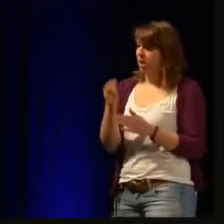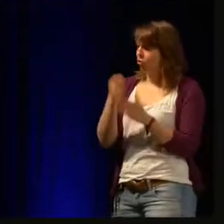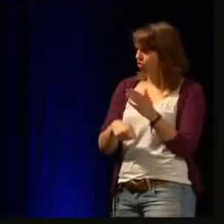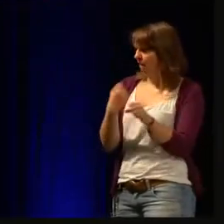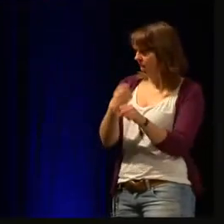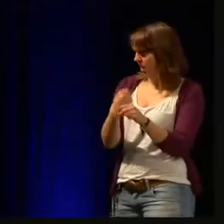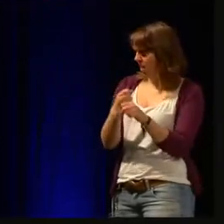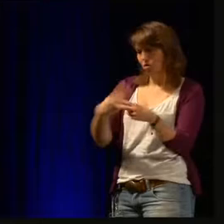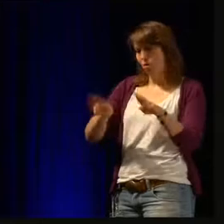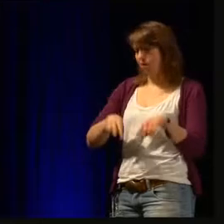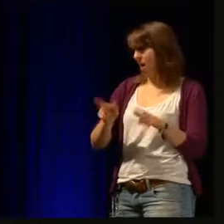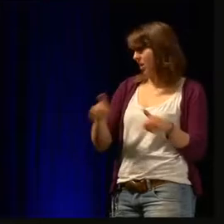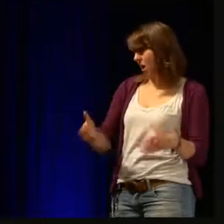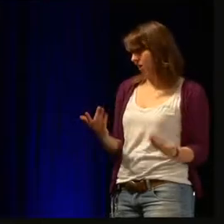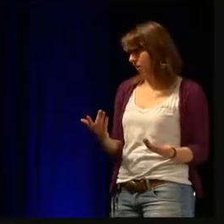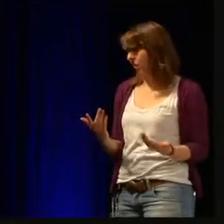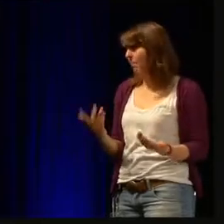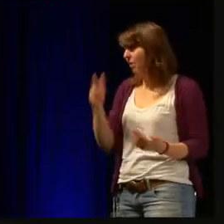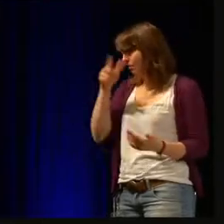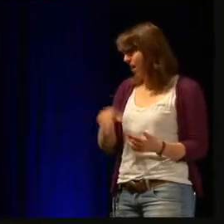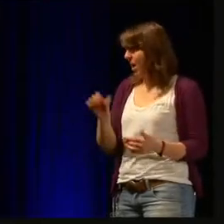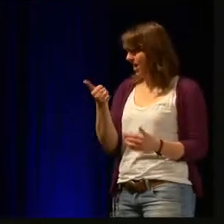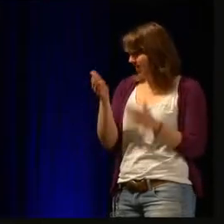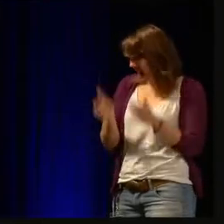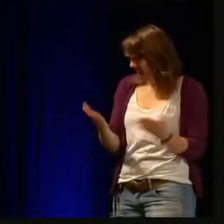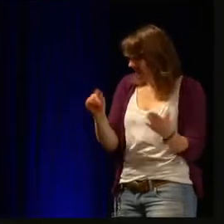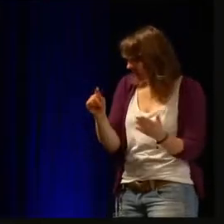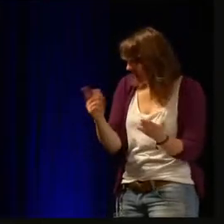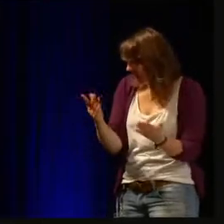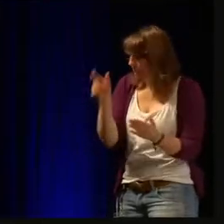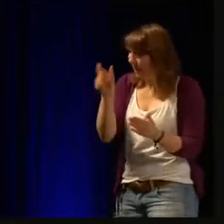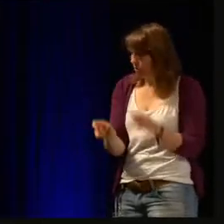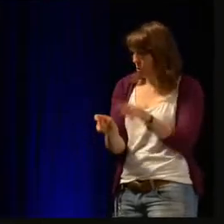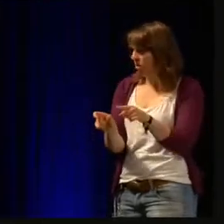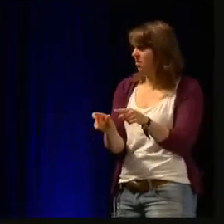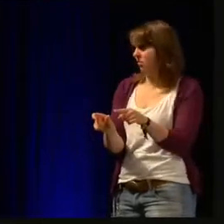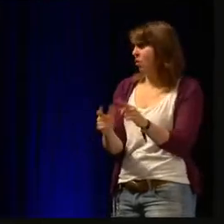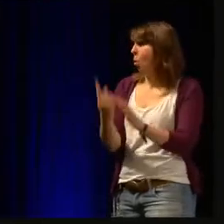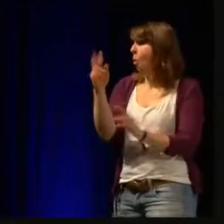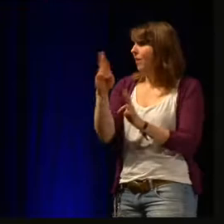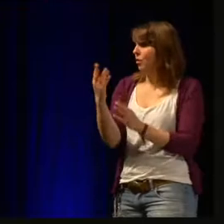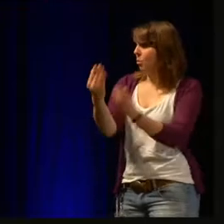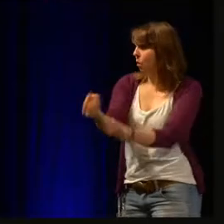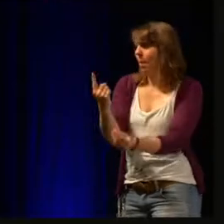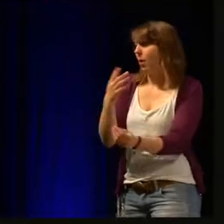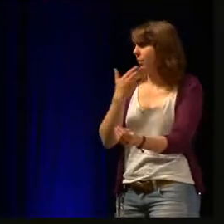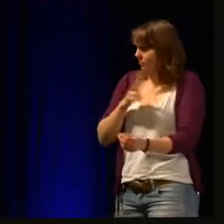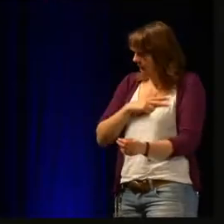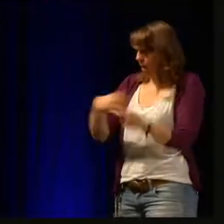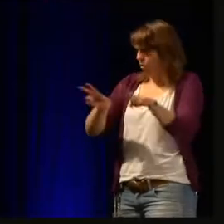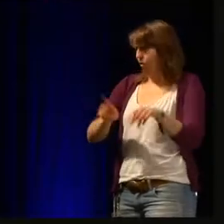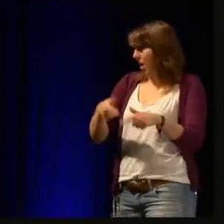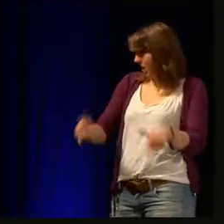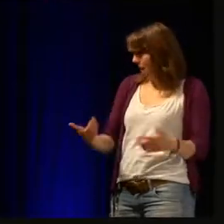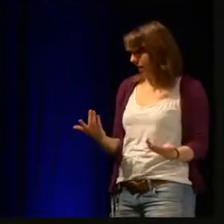error. The type 1 error means that the person that is being predicted